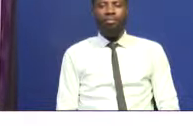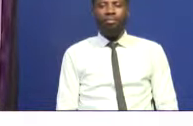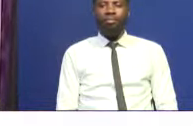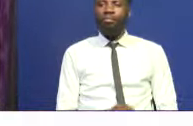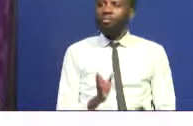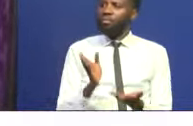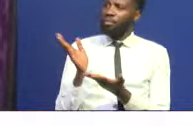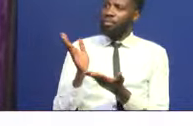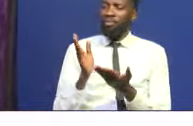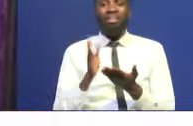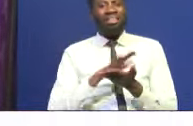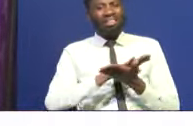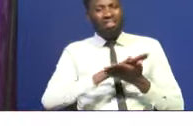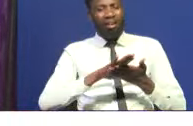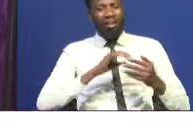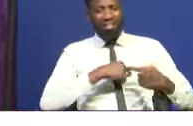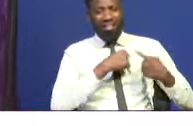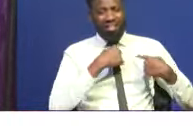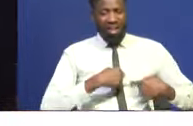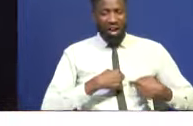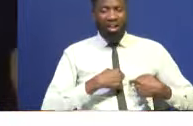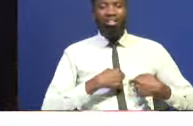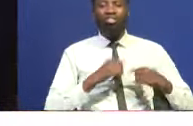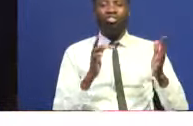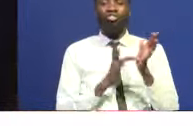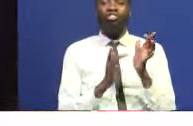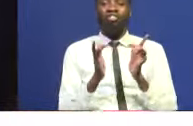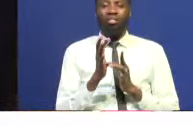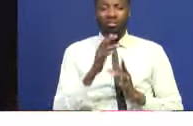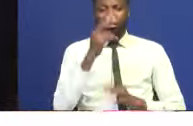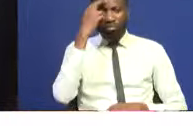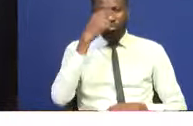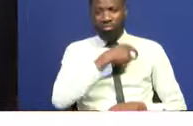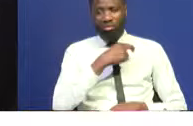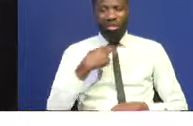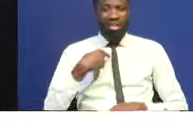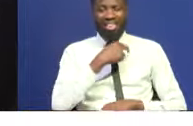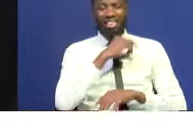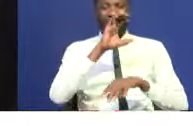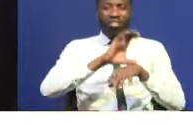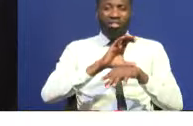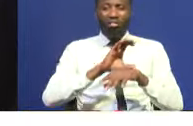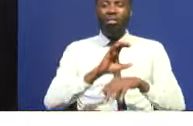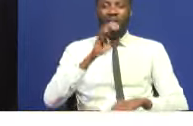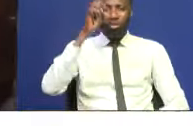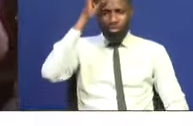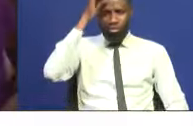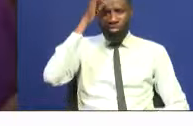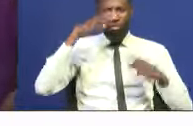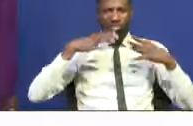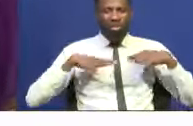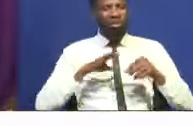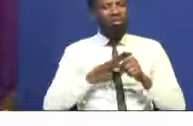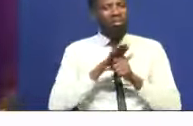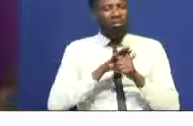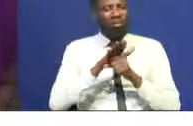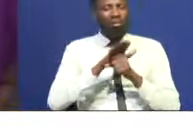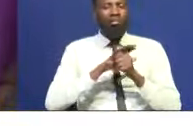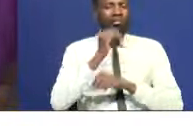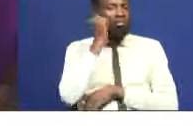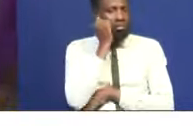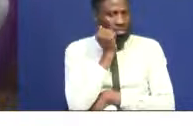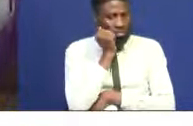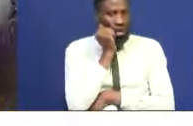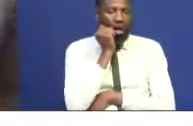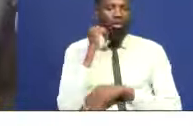The Sacred Heart of Jesus Cathedral in Eldoret overflowed with grief as hundreds of Catholic faithful, clergy and loved